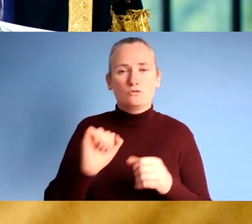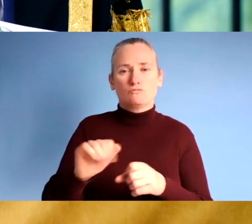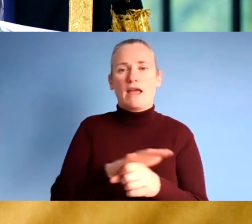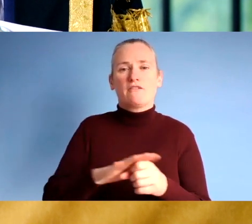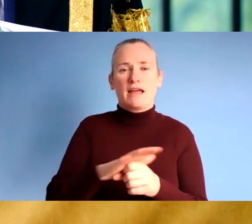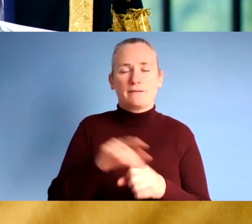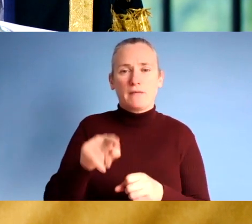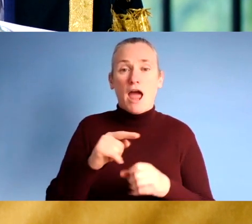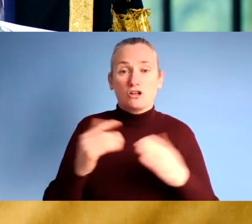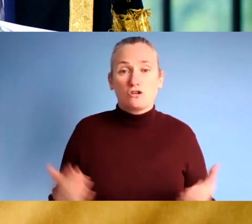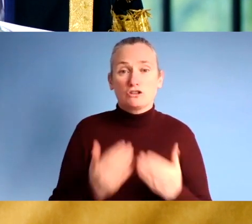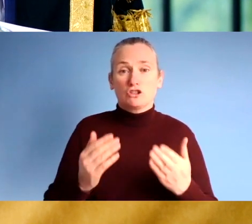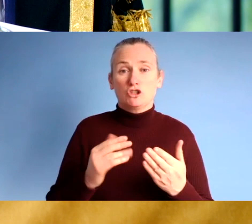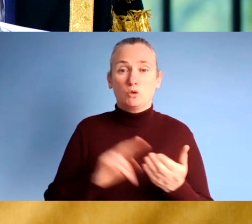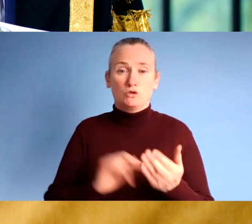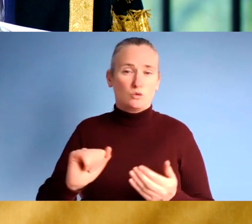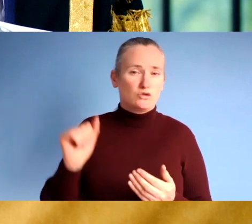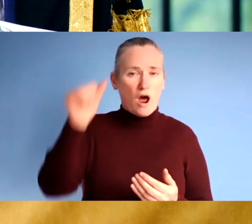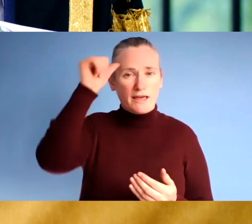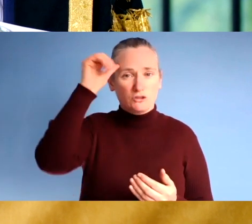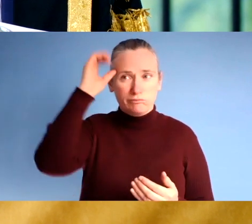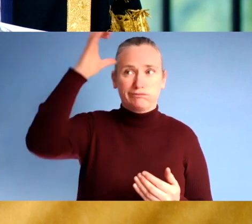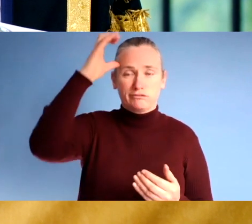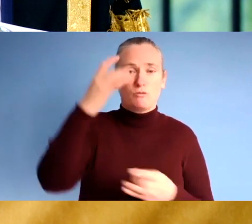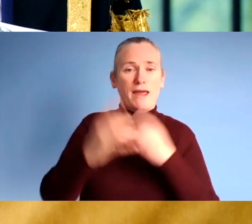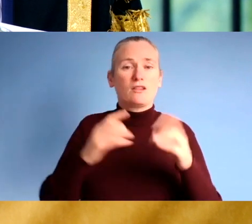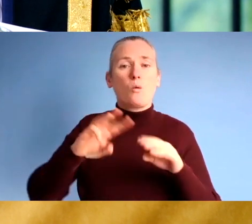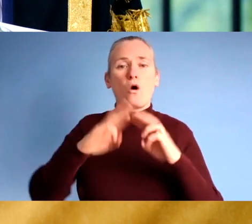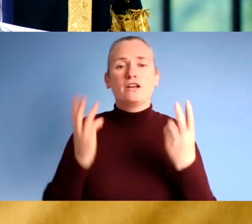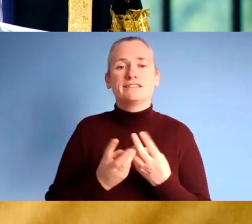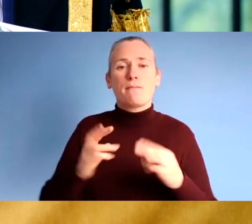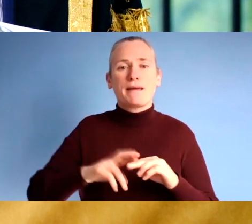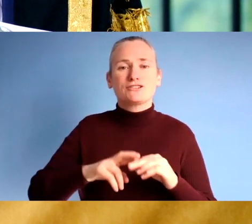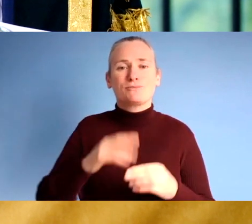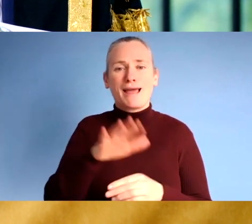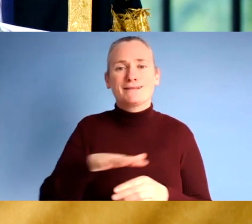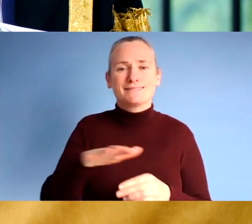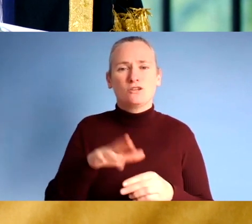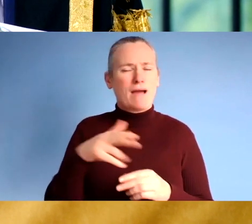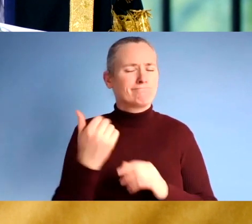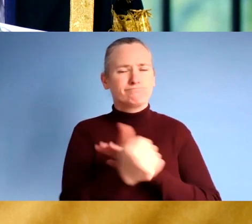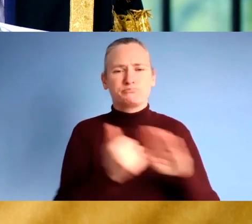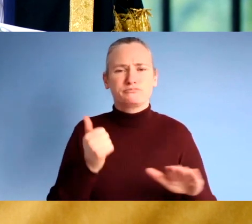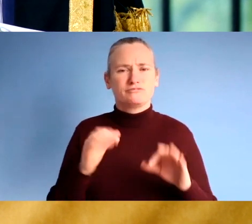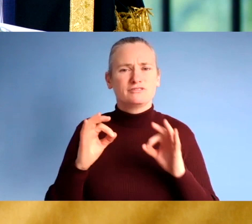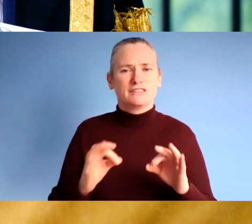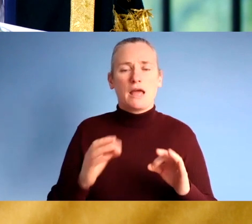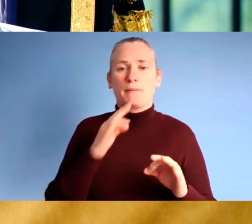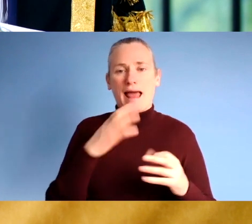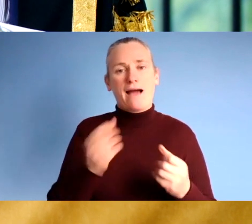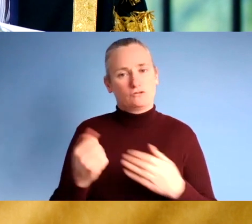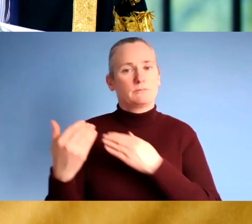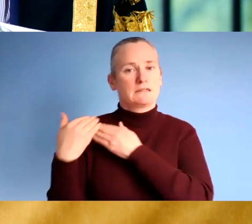you. I encourage you to use your knowledge to make the world a better place. You are talented. With talent